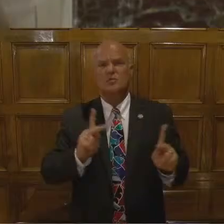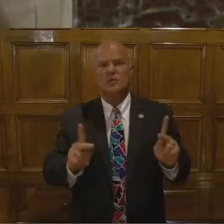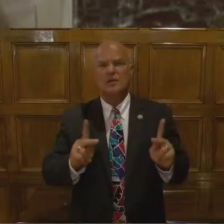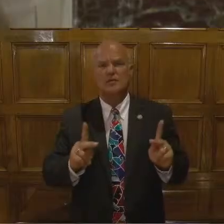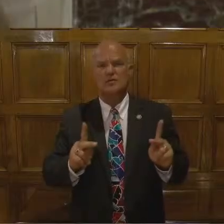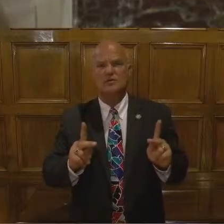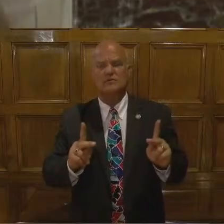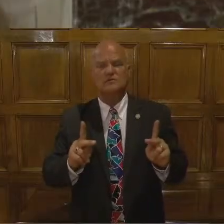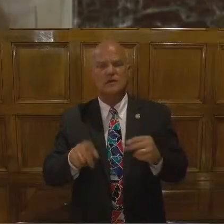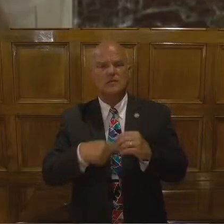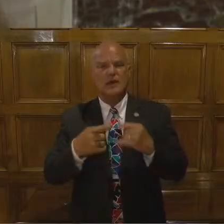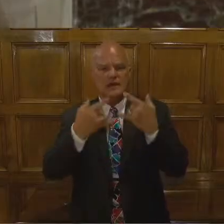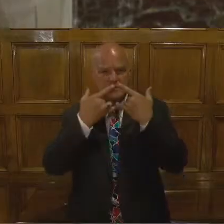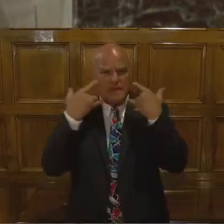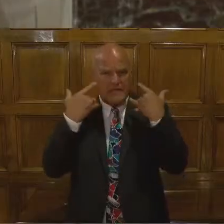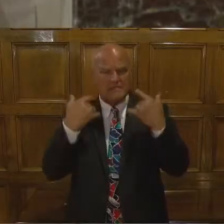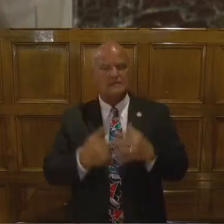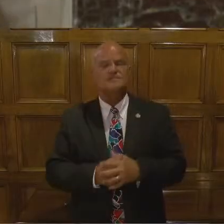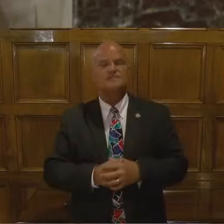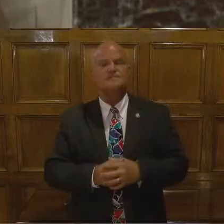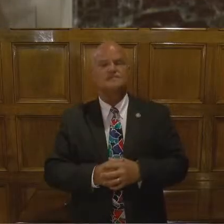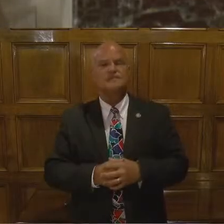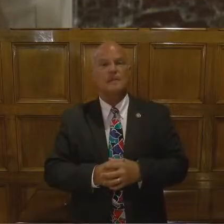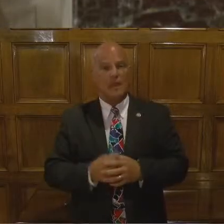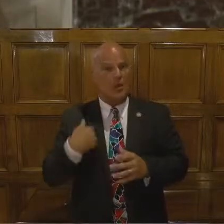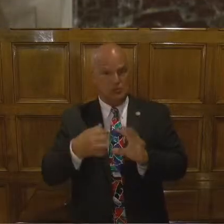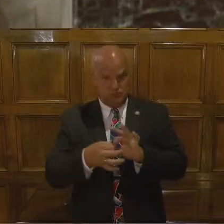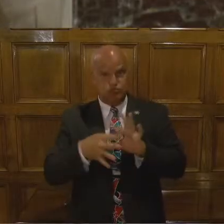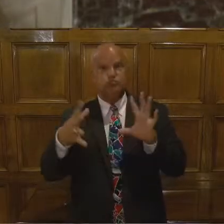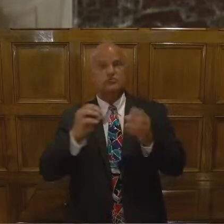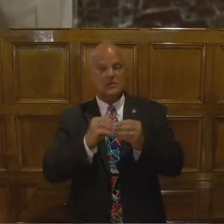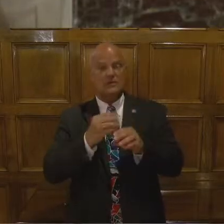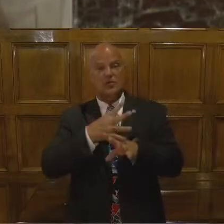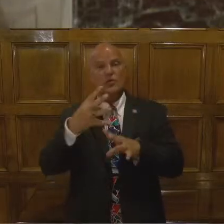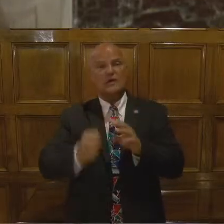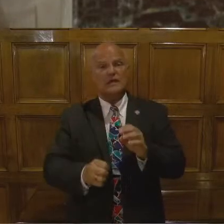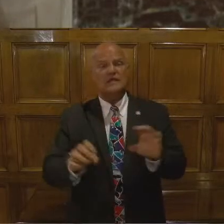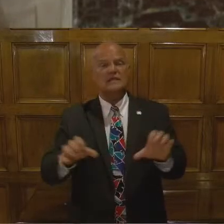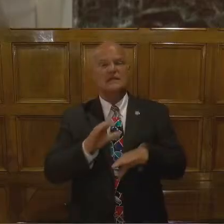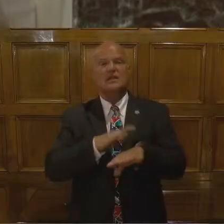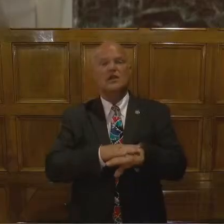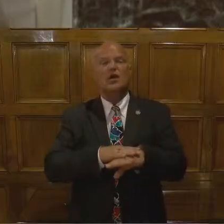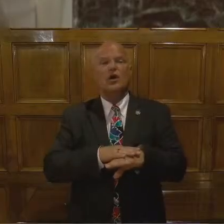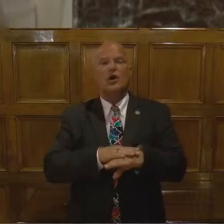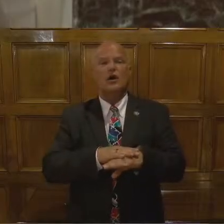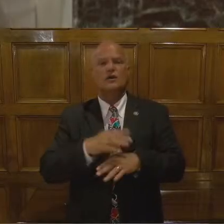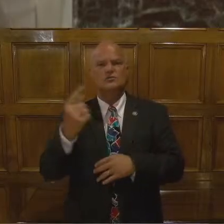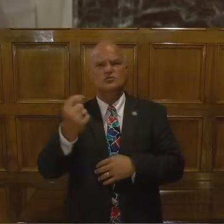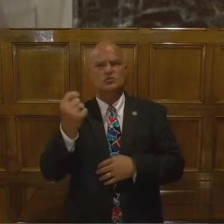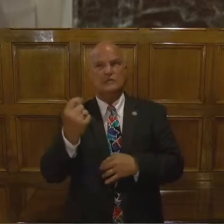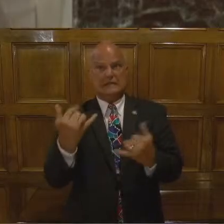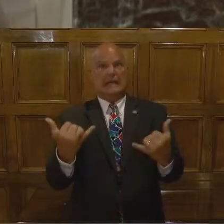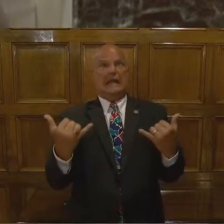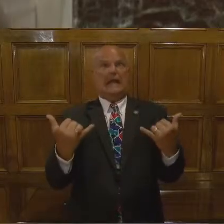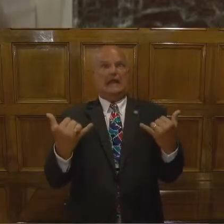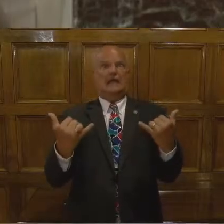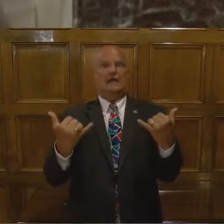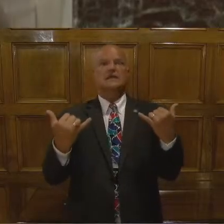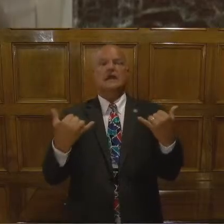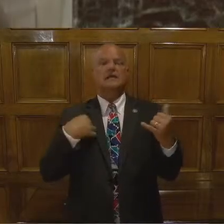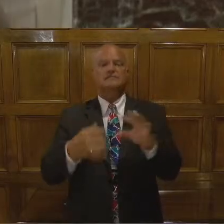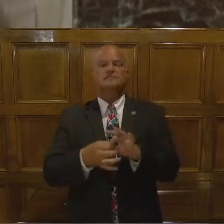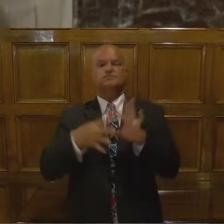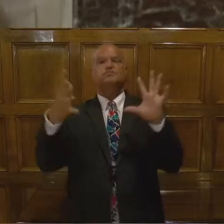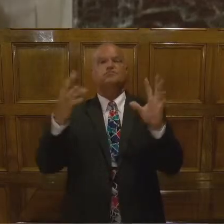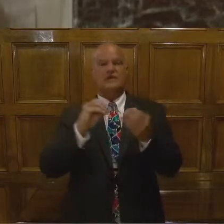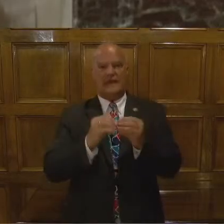matter? We released the numbers over the weekend. We just did it on Tuesday, which is today. So today we